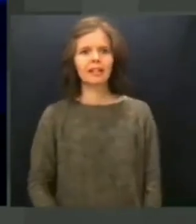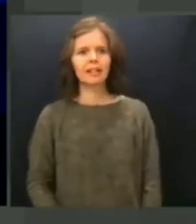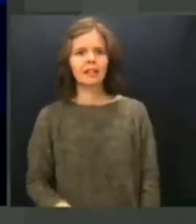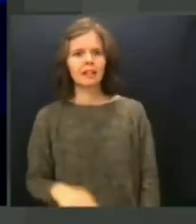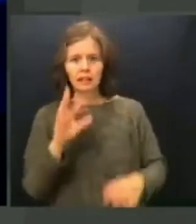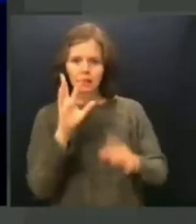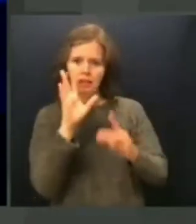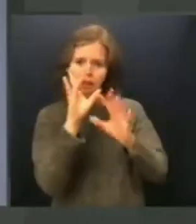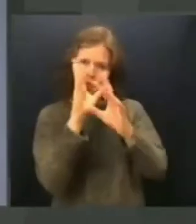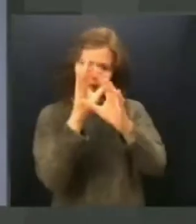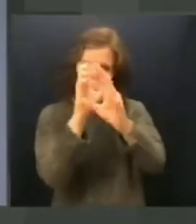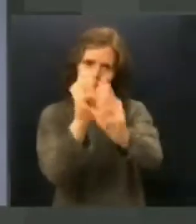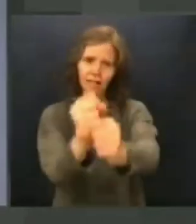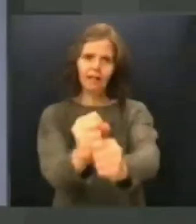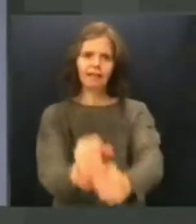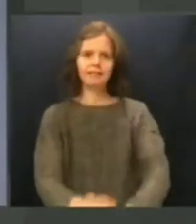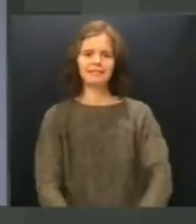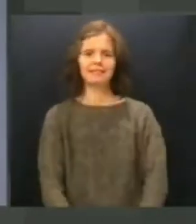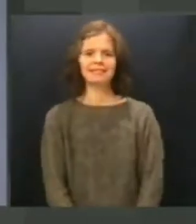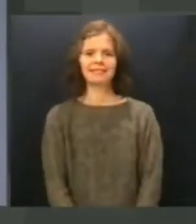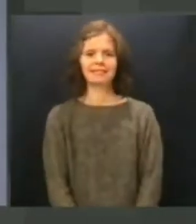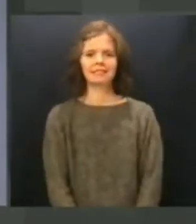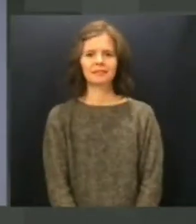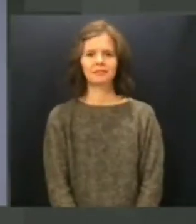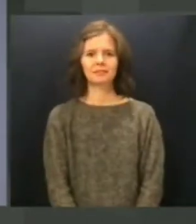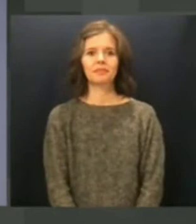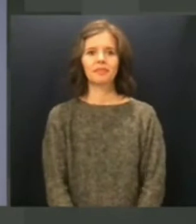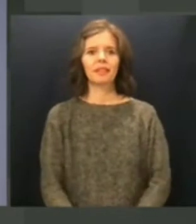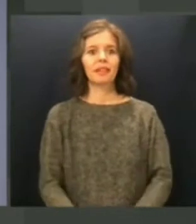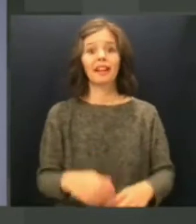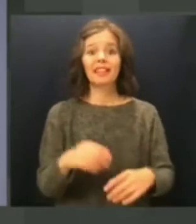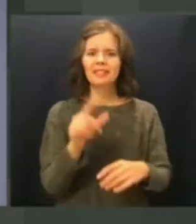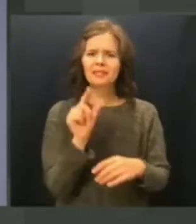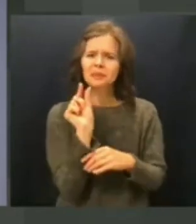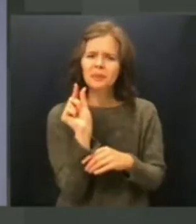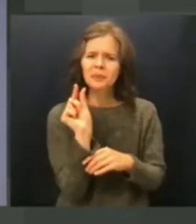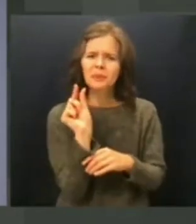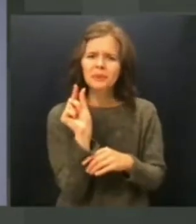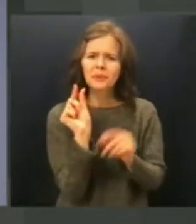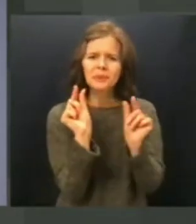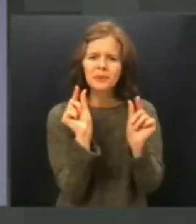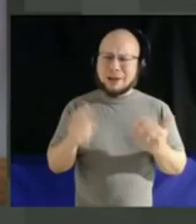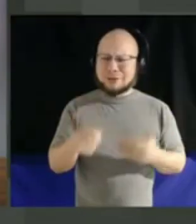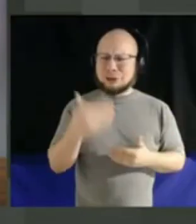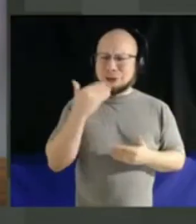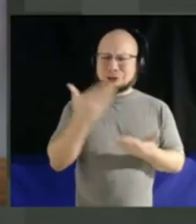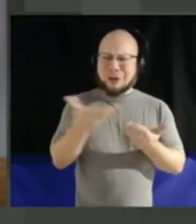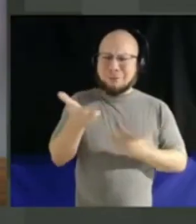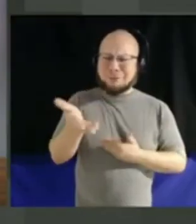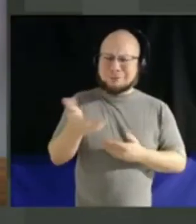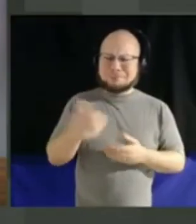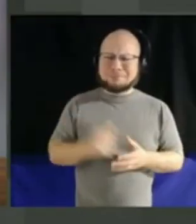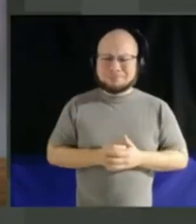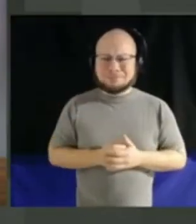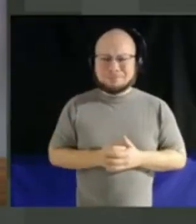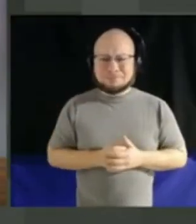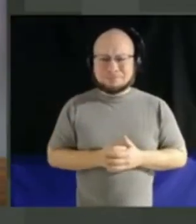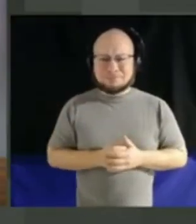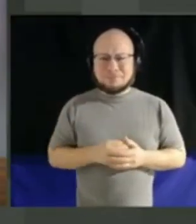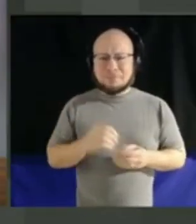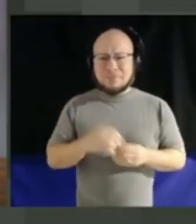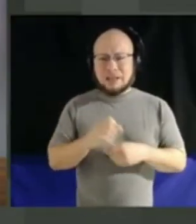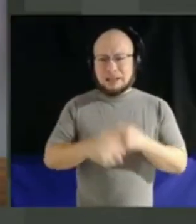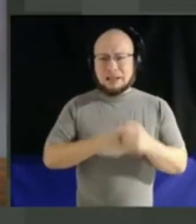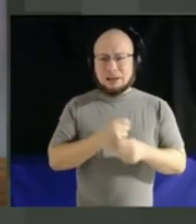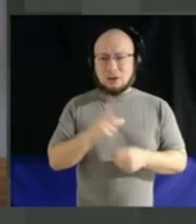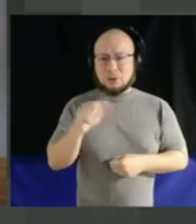distracting. They're so tiny, and they're so susceptible to distraction. 2017, you voted